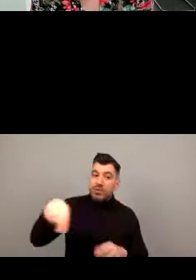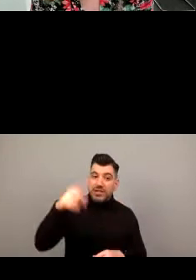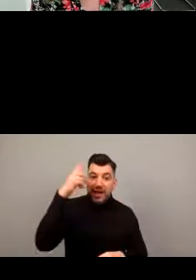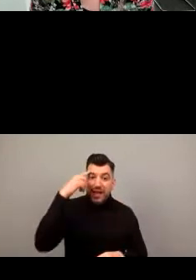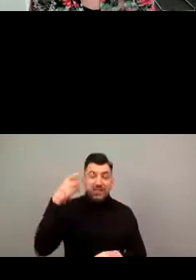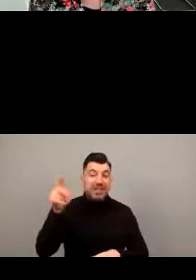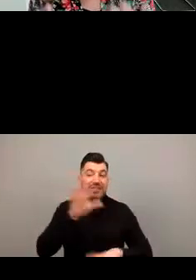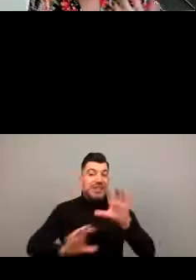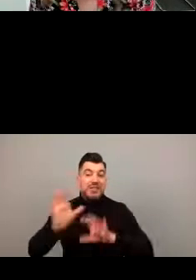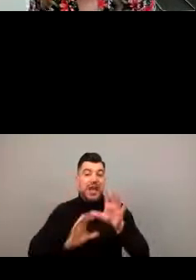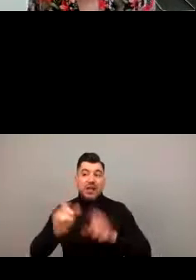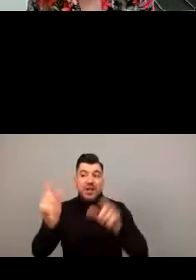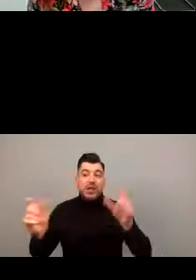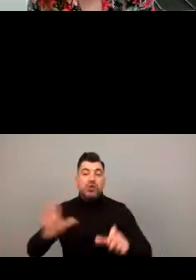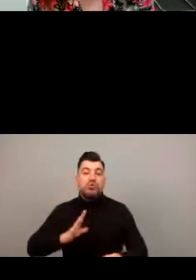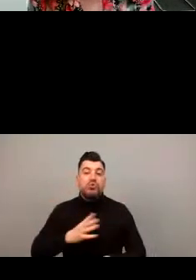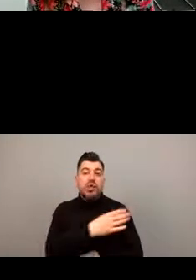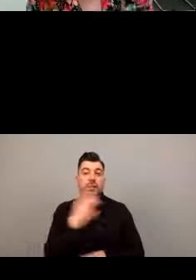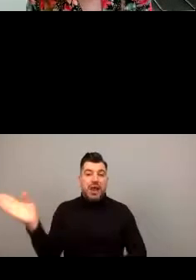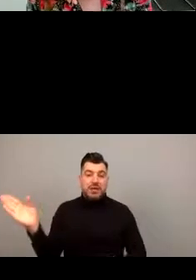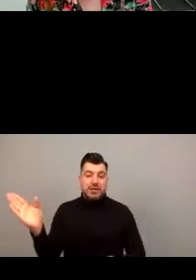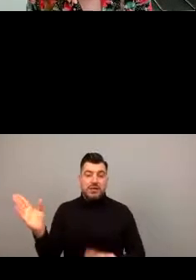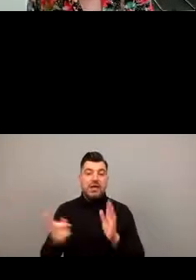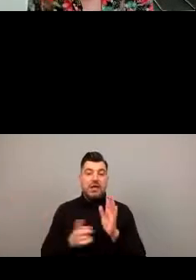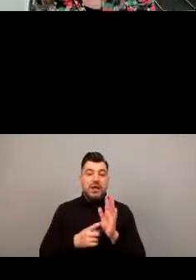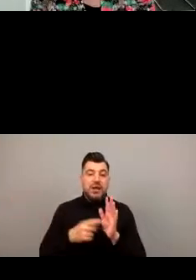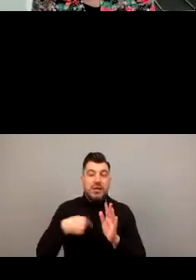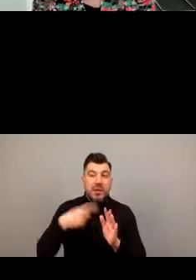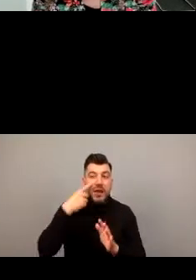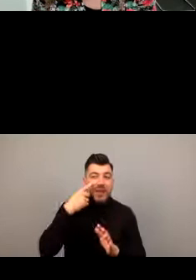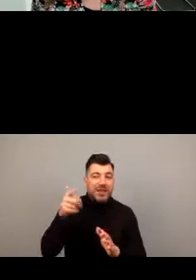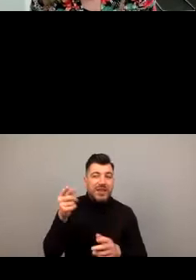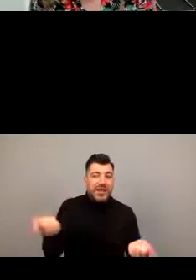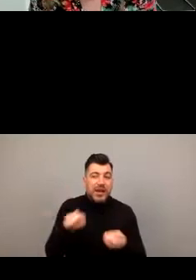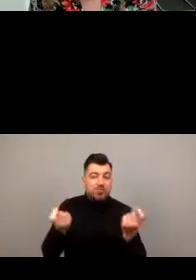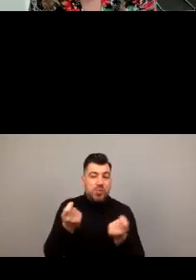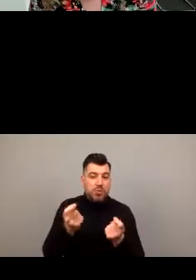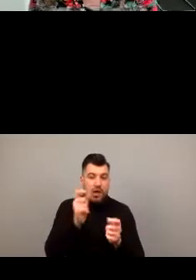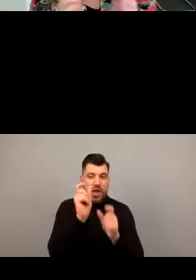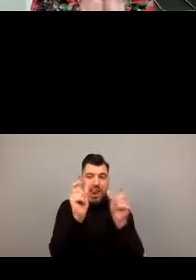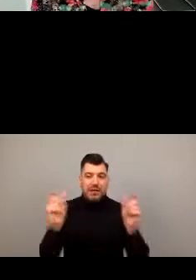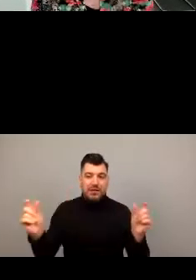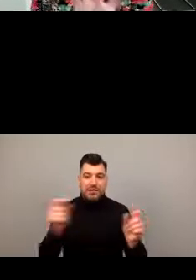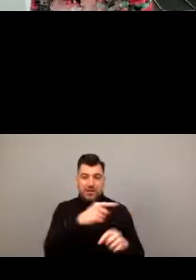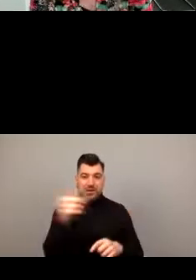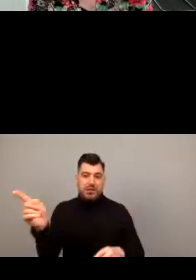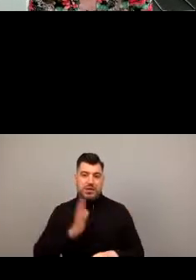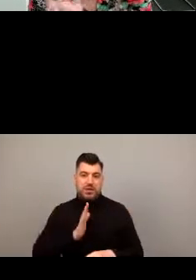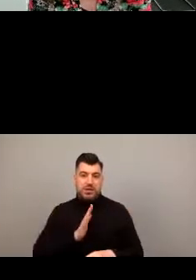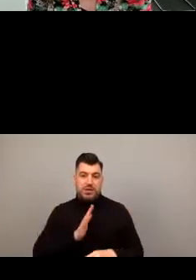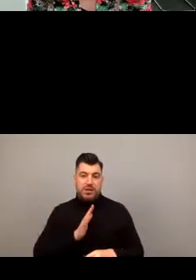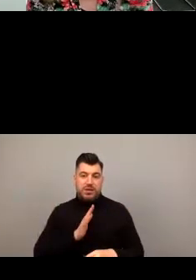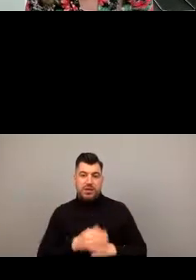is searching for. You should use the words your audience is using. That's just basic marketing. But the exact matching